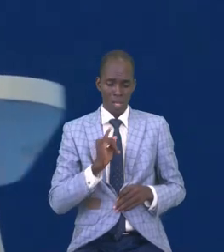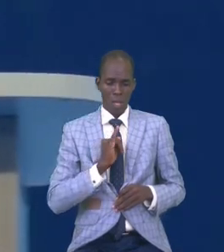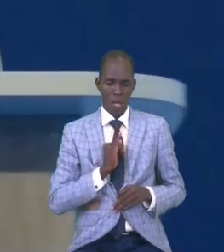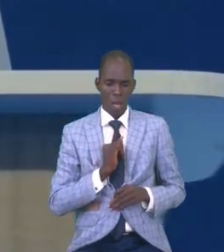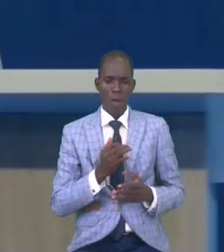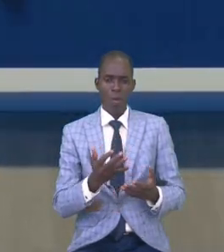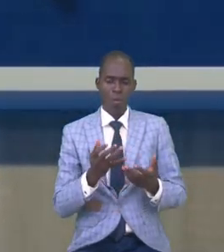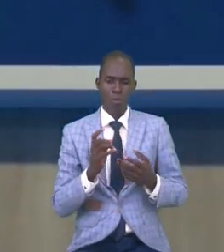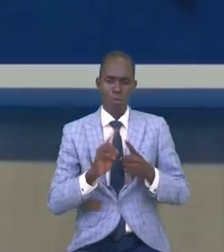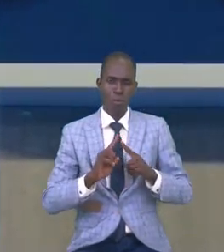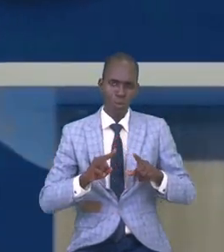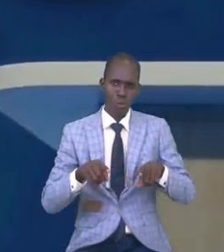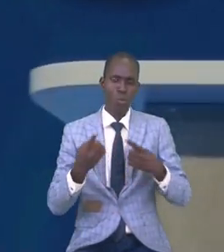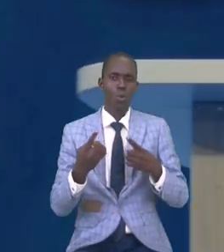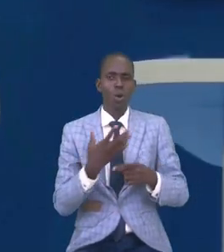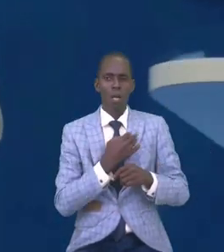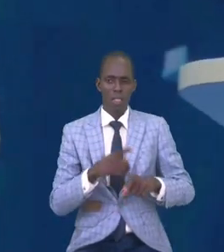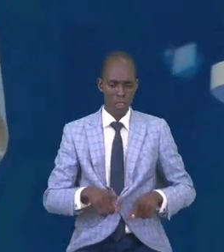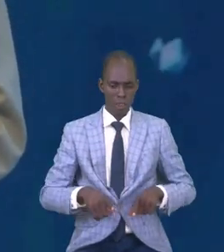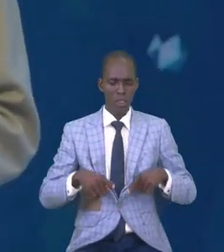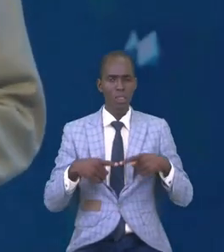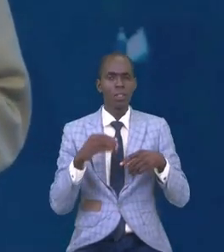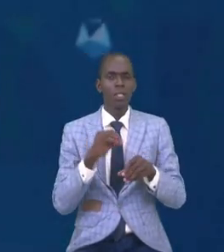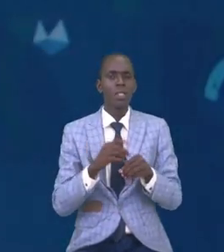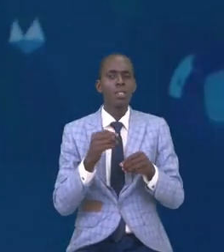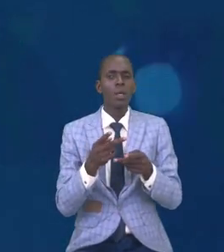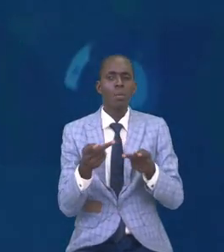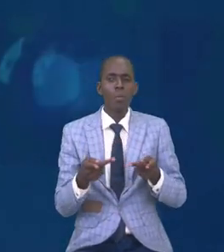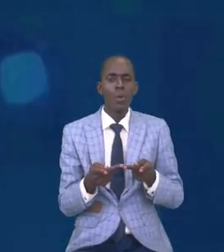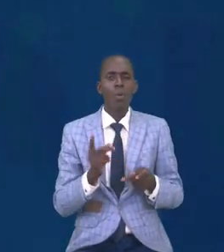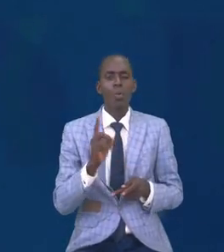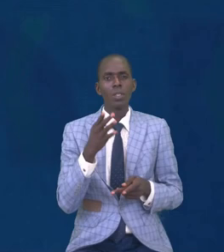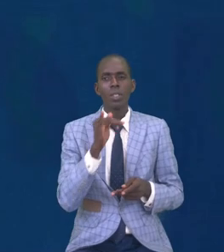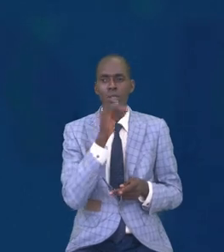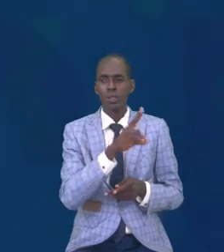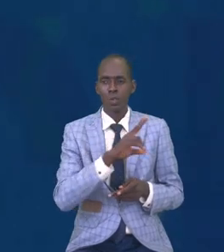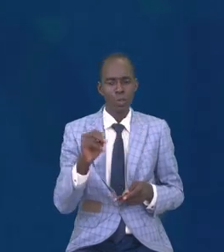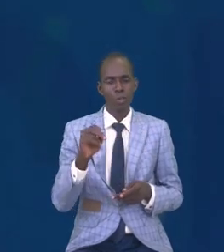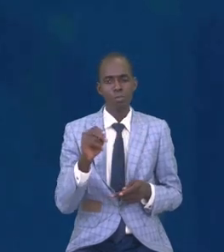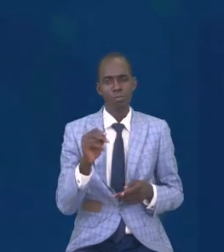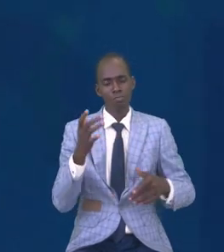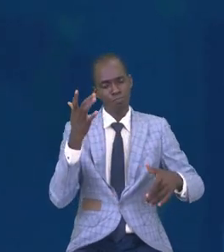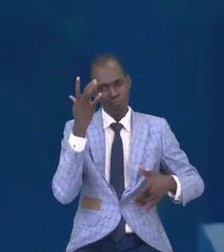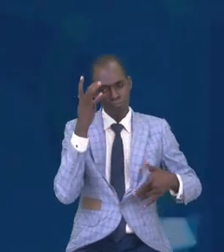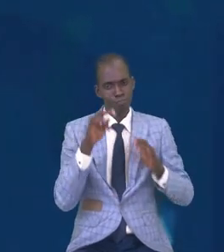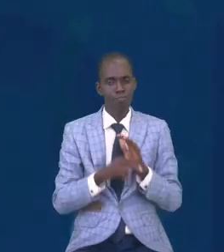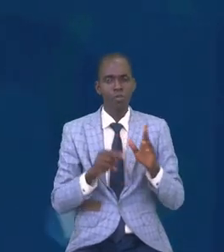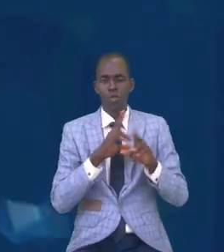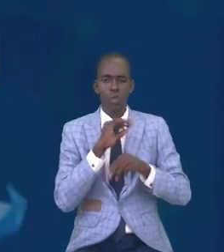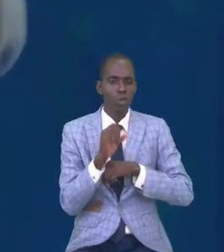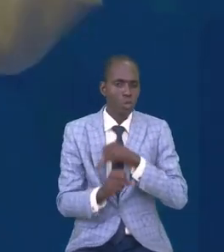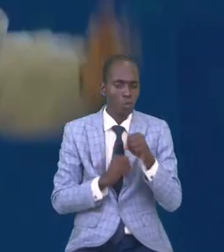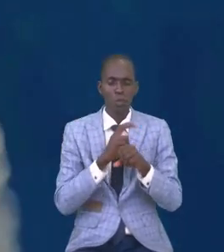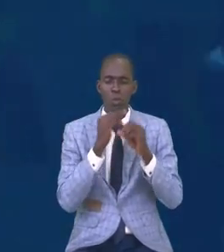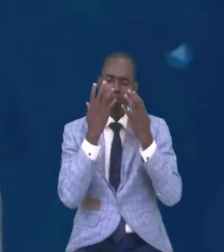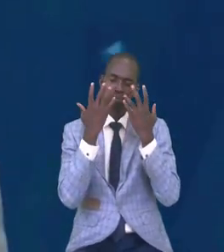live in a place where there is no sickness, no suffering, no sorrow. And